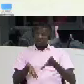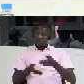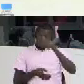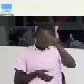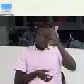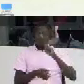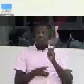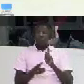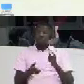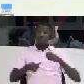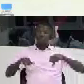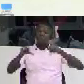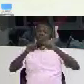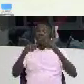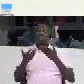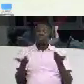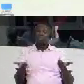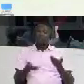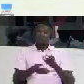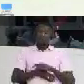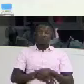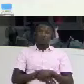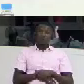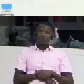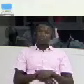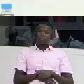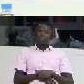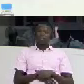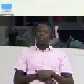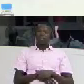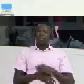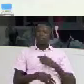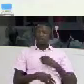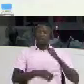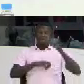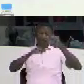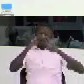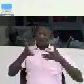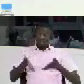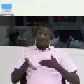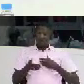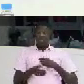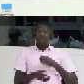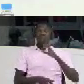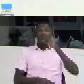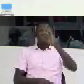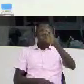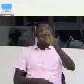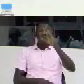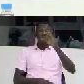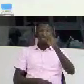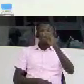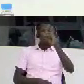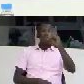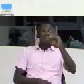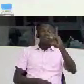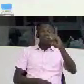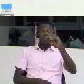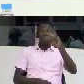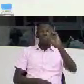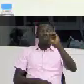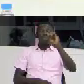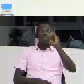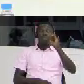nii. Right now some position CDO. Right now, I am the CDO. Please tell us what